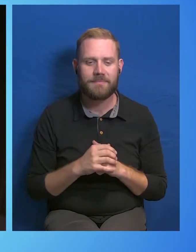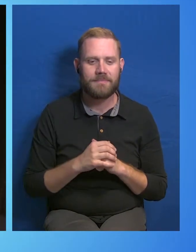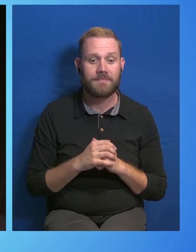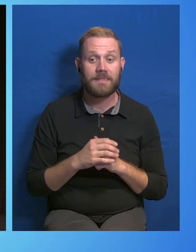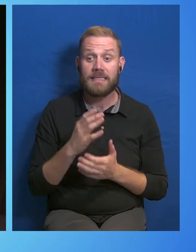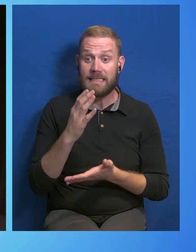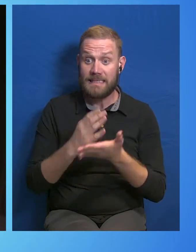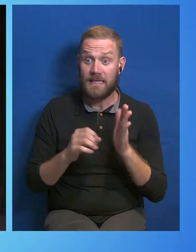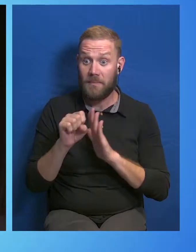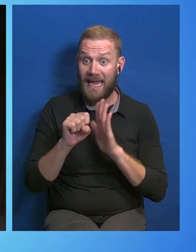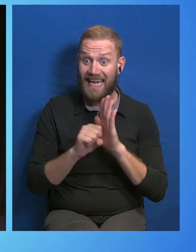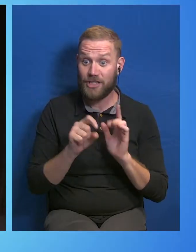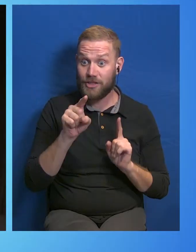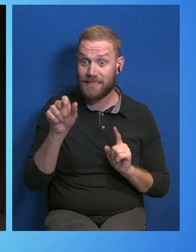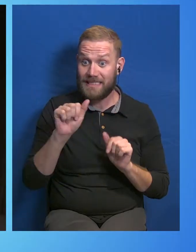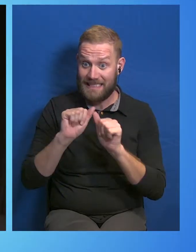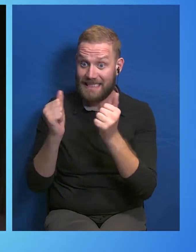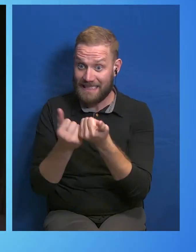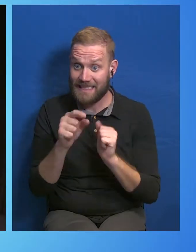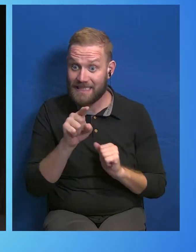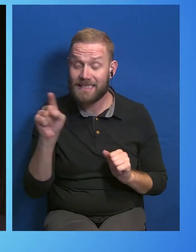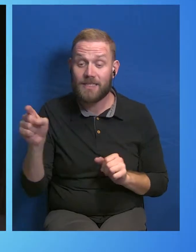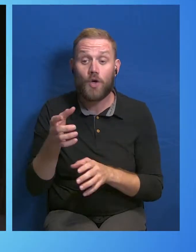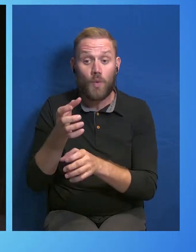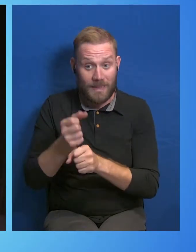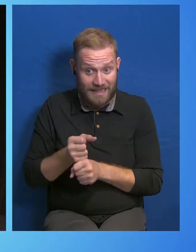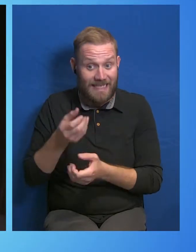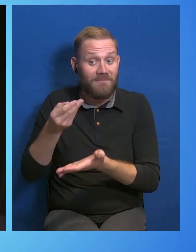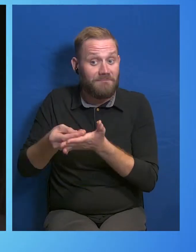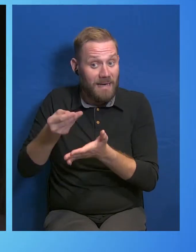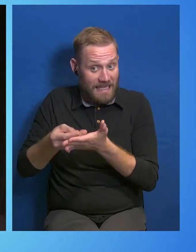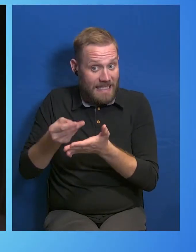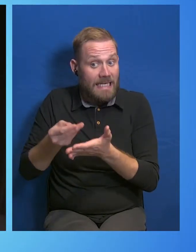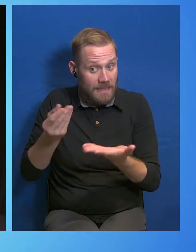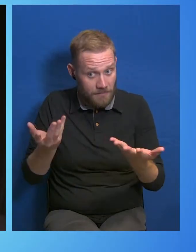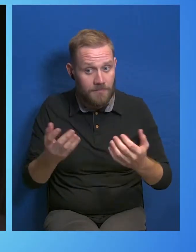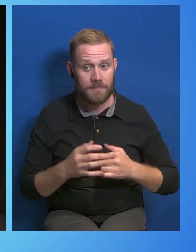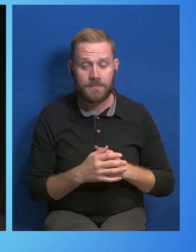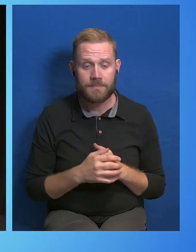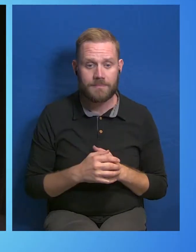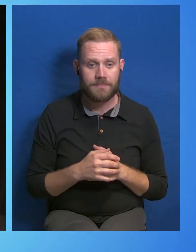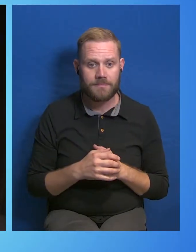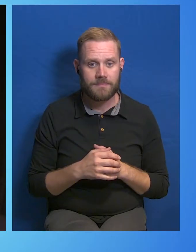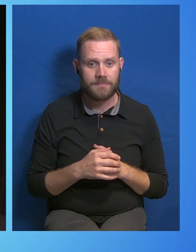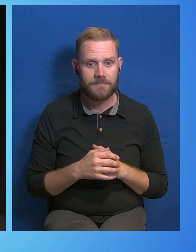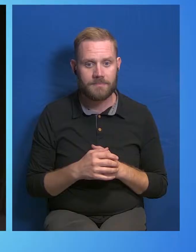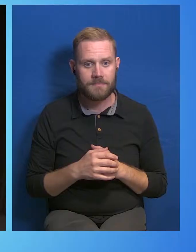Some state agencies do receive lottery funding.